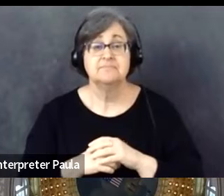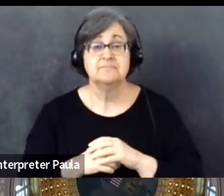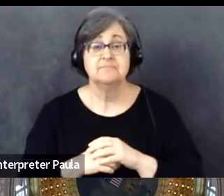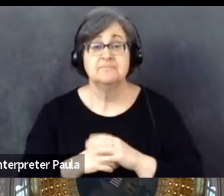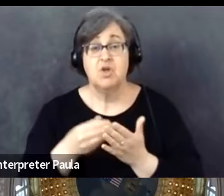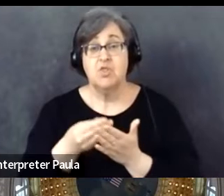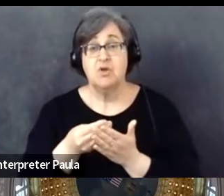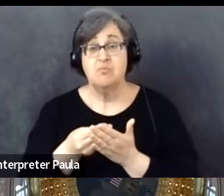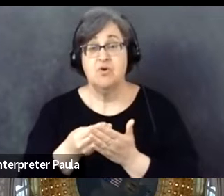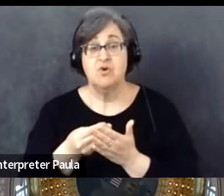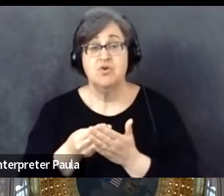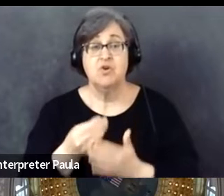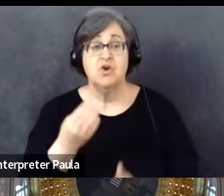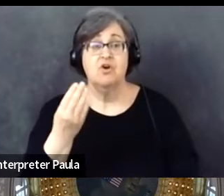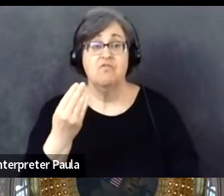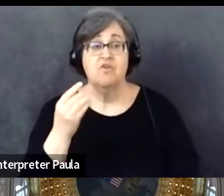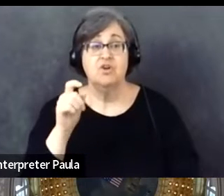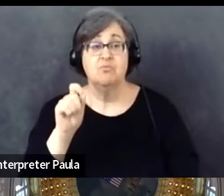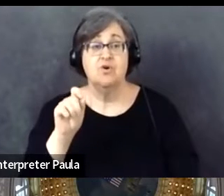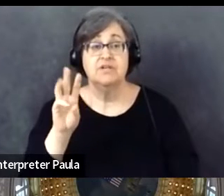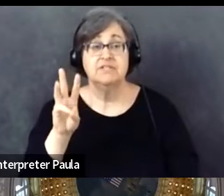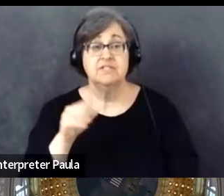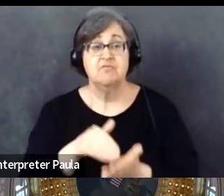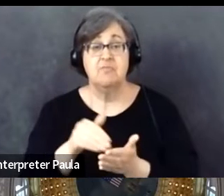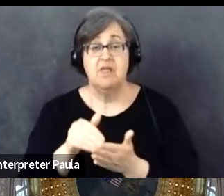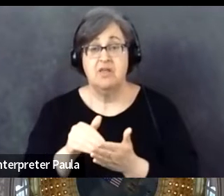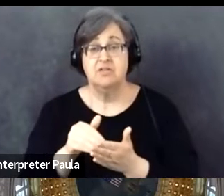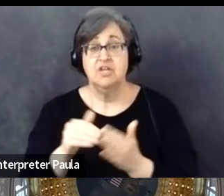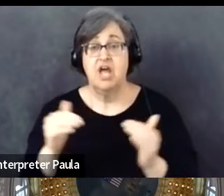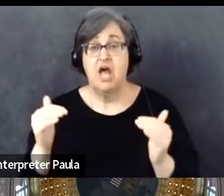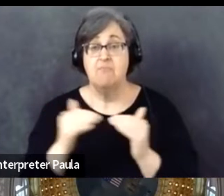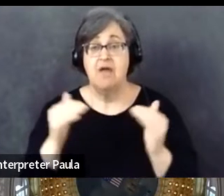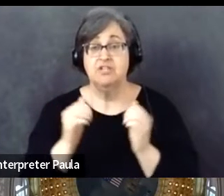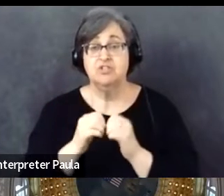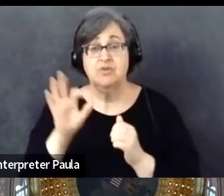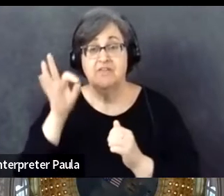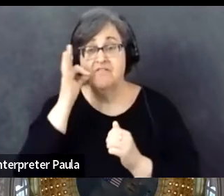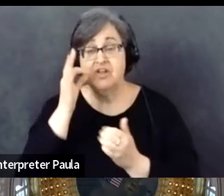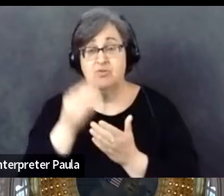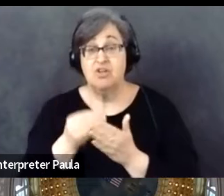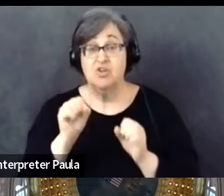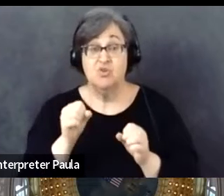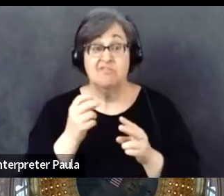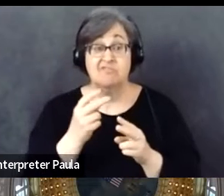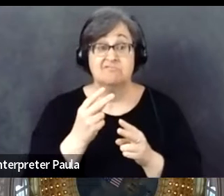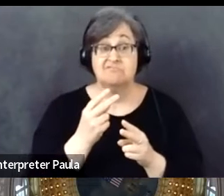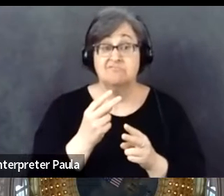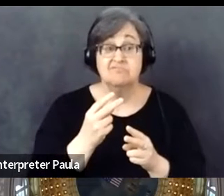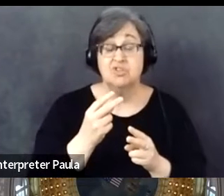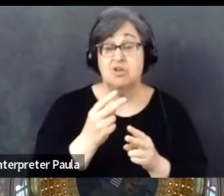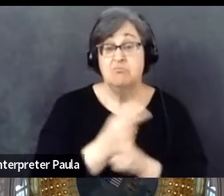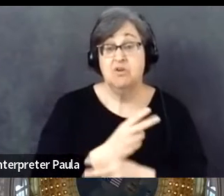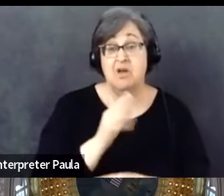that money, that $14.6 million is matched with federal dollars. So you can almost multiply by